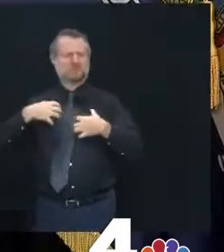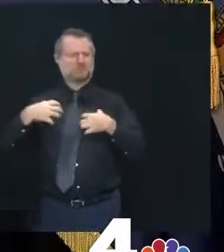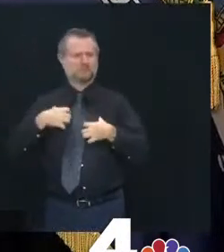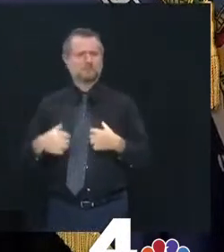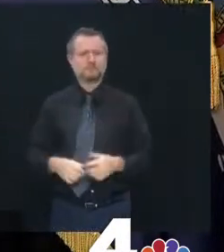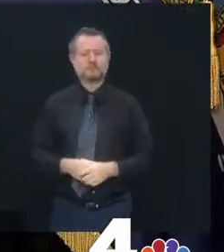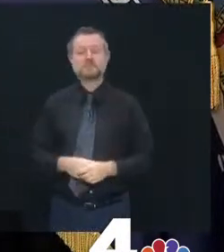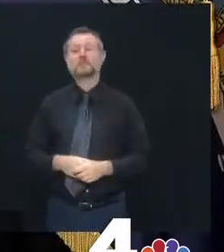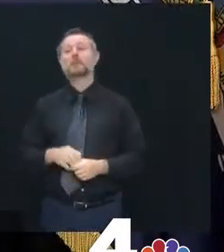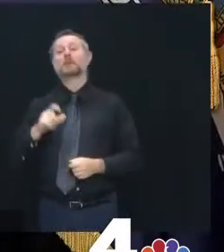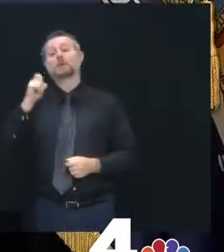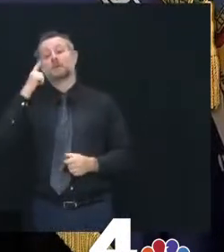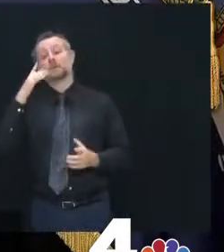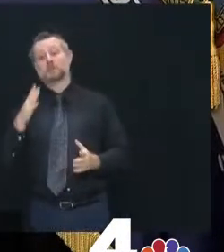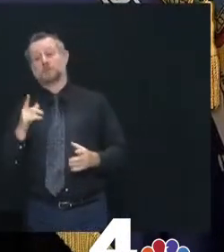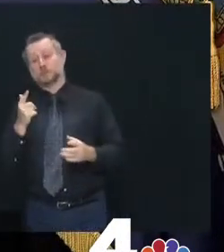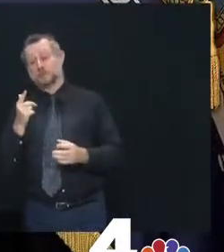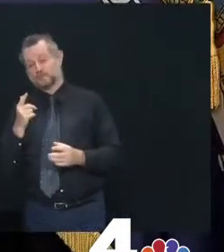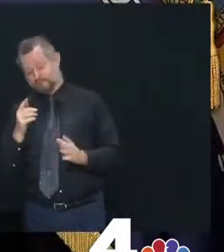If they want assurance, well,